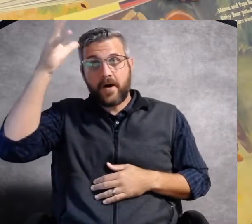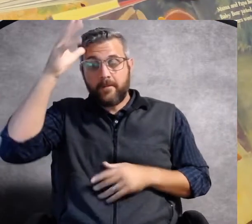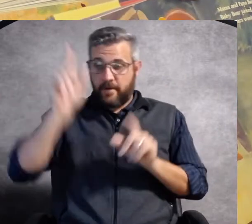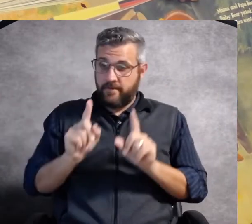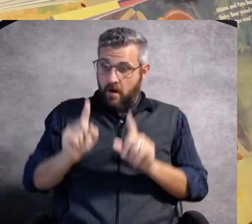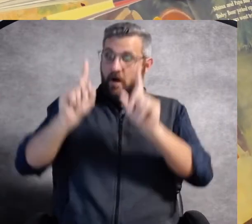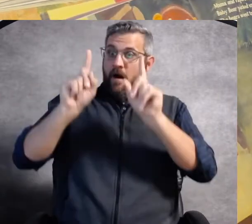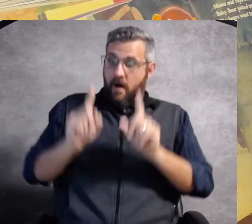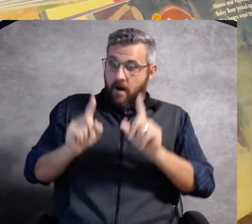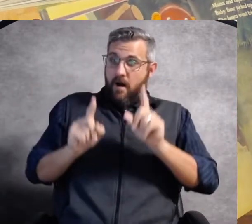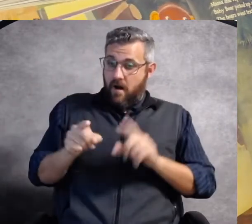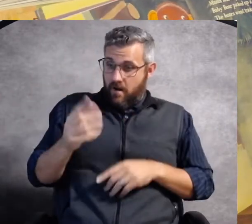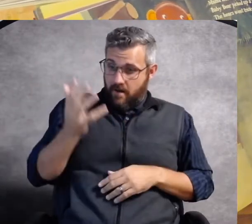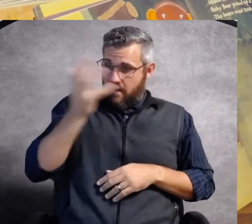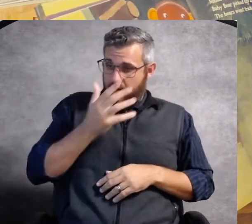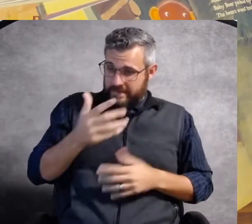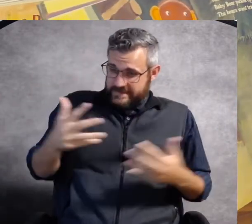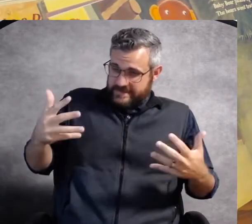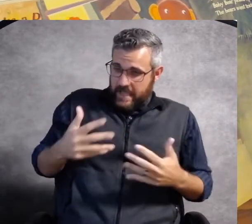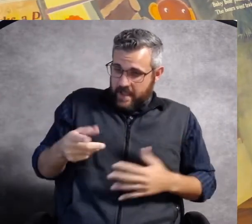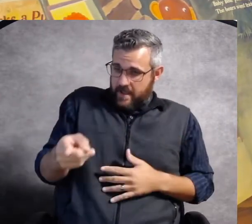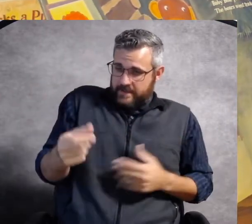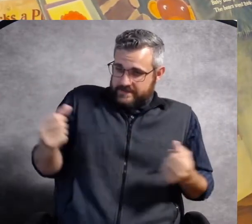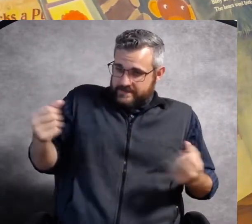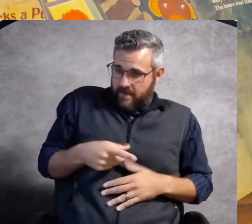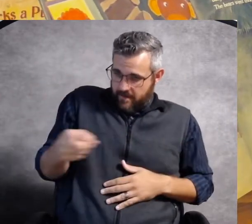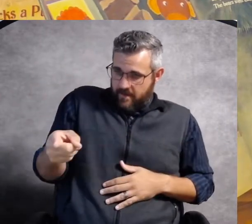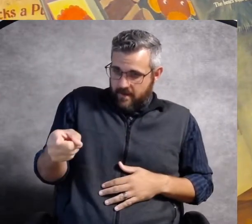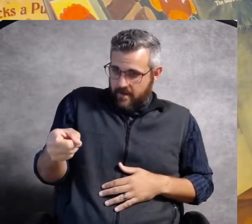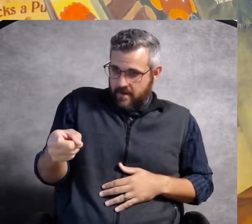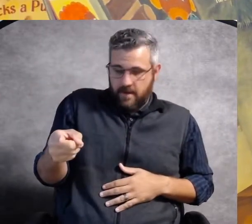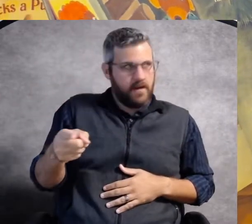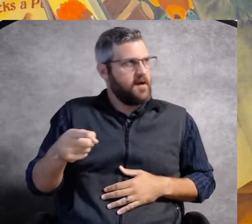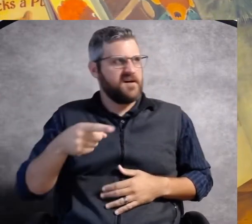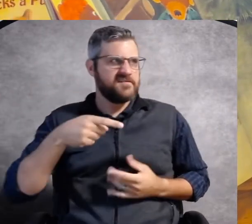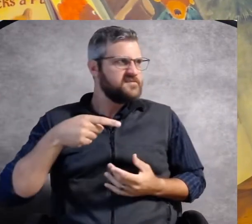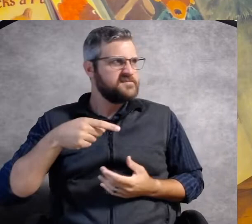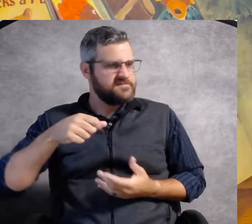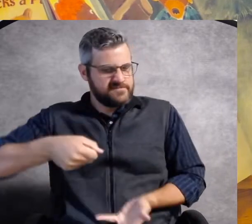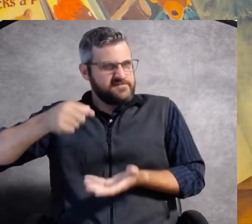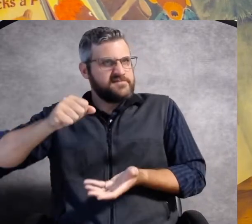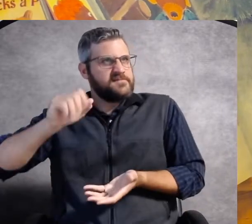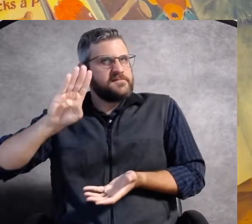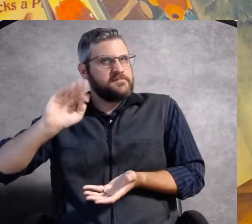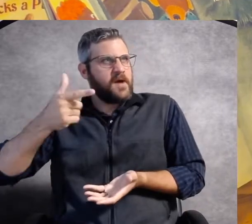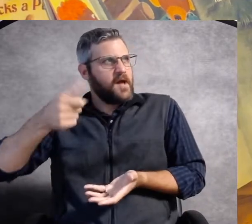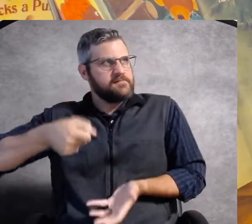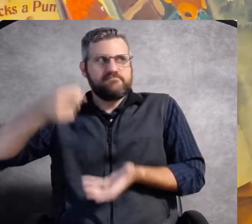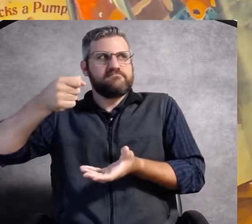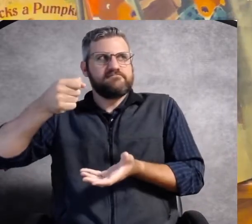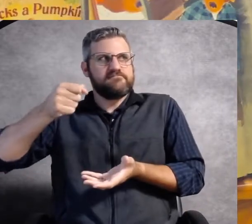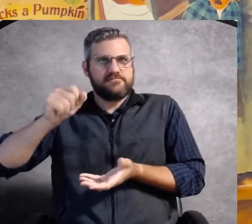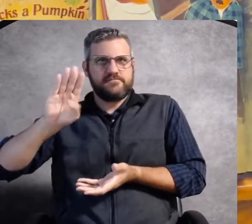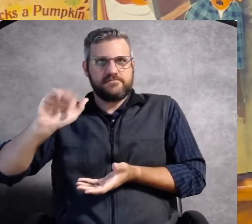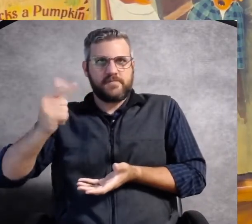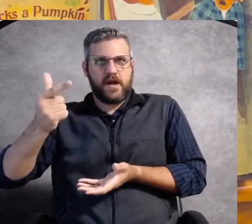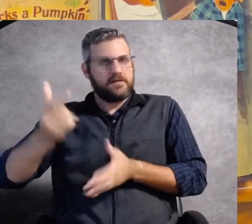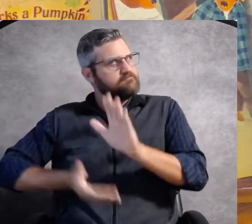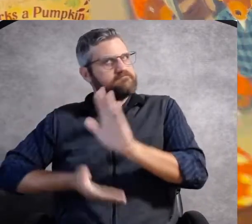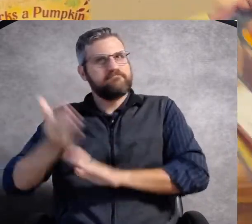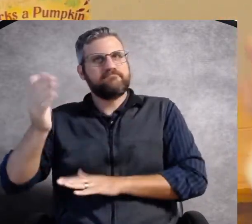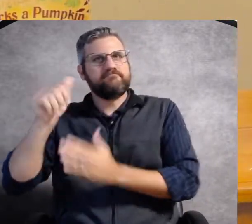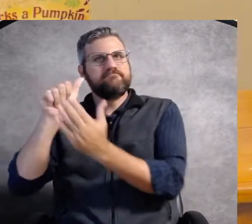Mama and Papa Bear jumped. "You look so scary, Baby Bear." Picked up a bag. "Let's go." The bears went out